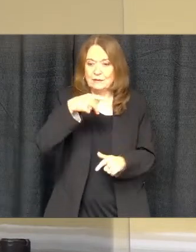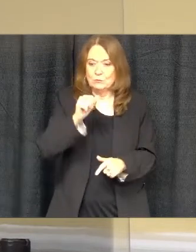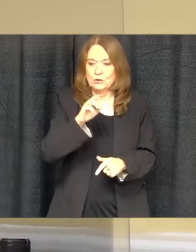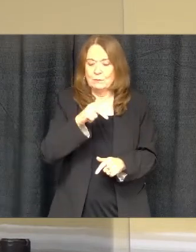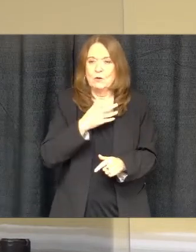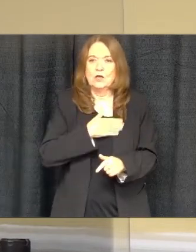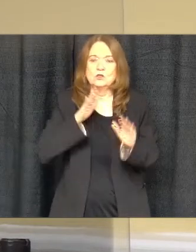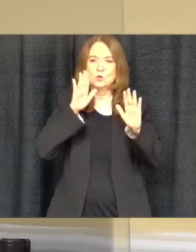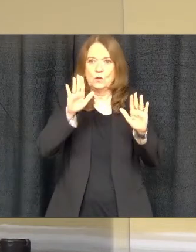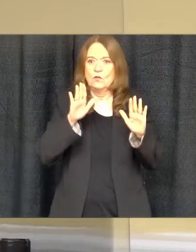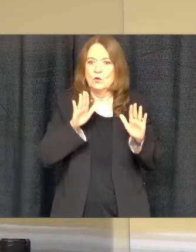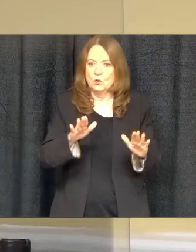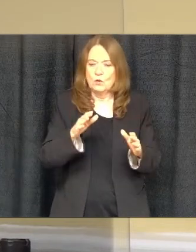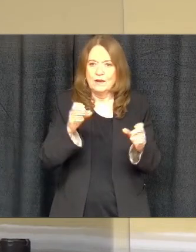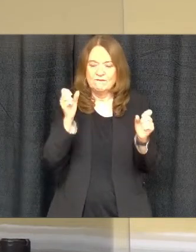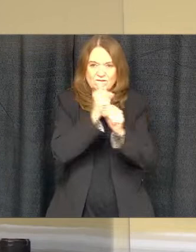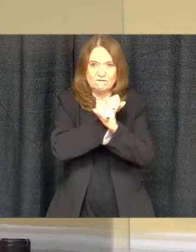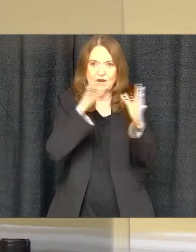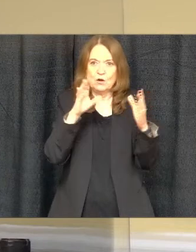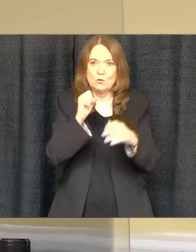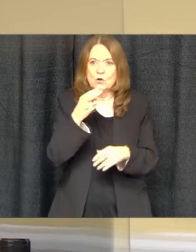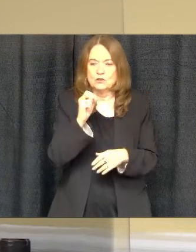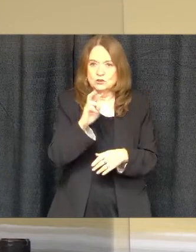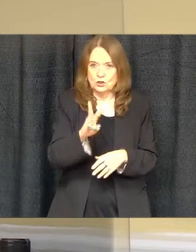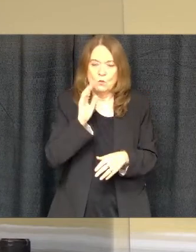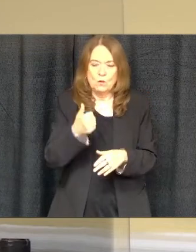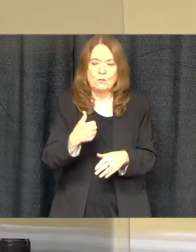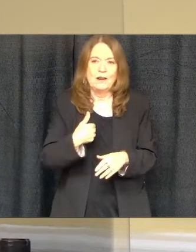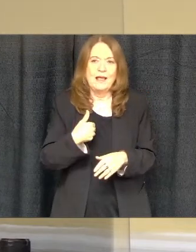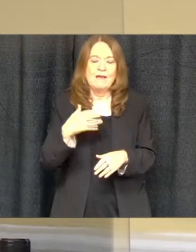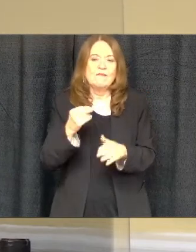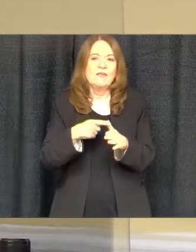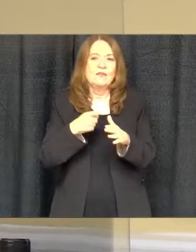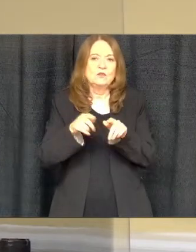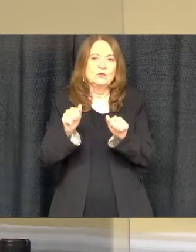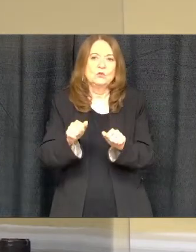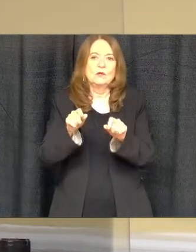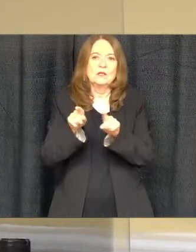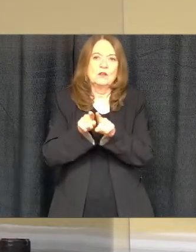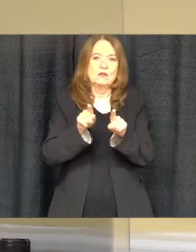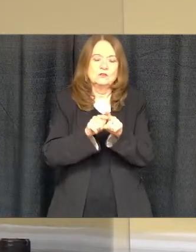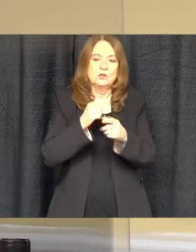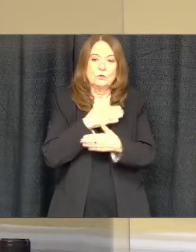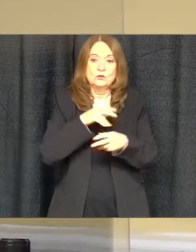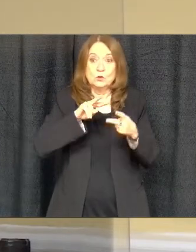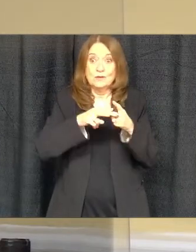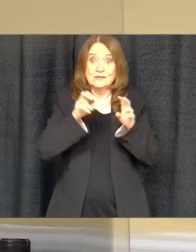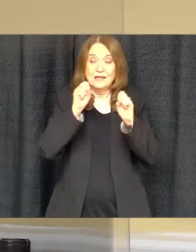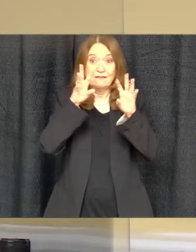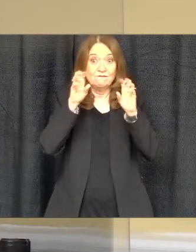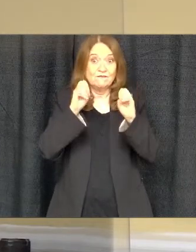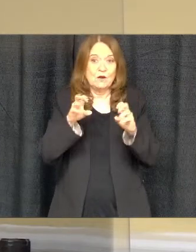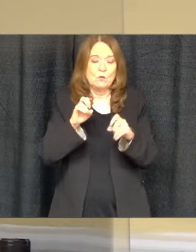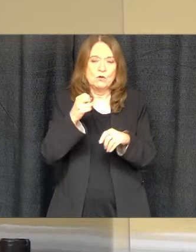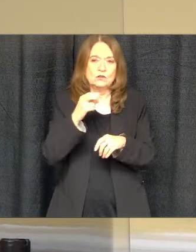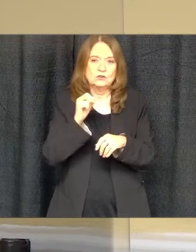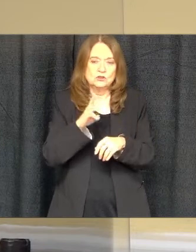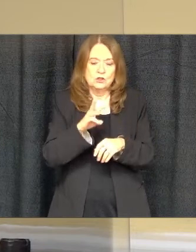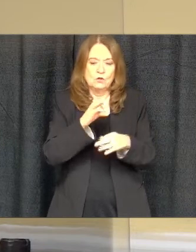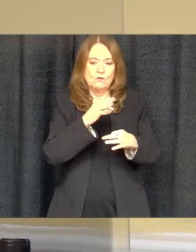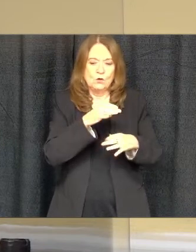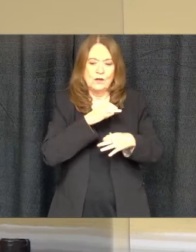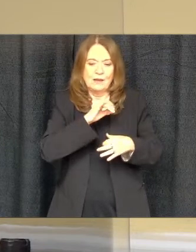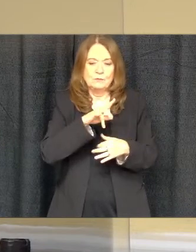great fireworks show that we'll be having there. And you can also enjoy a second fireworks show out at Fort Campbell on July 4th.